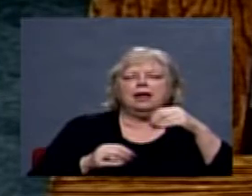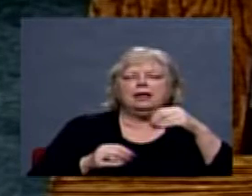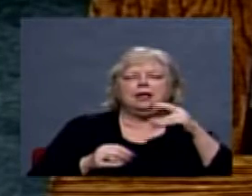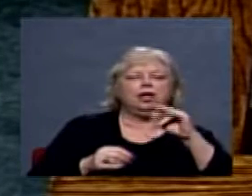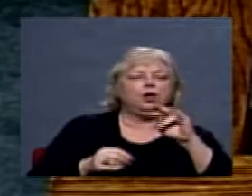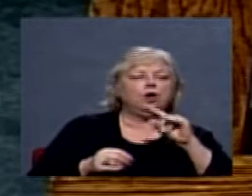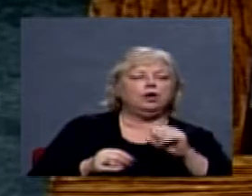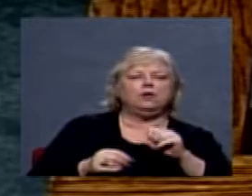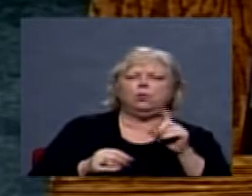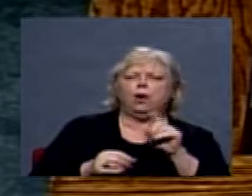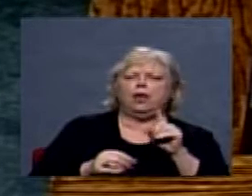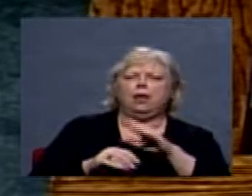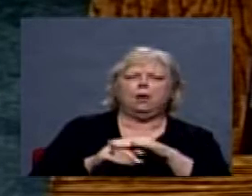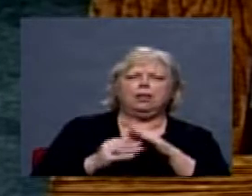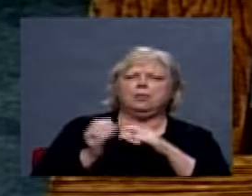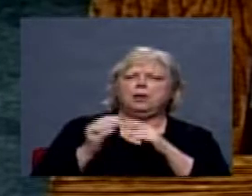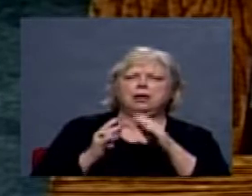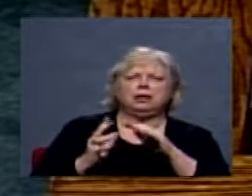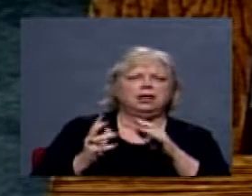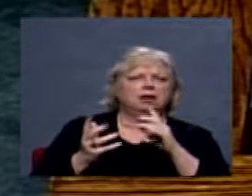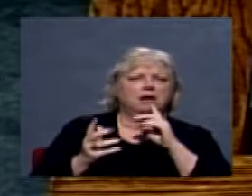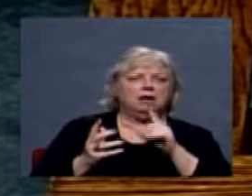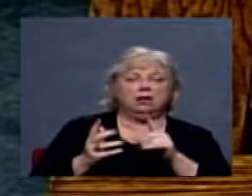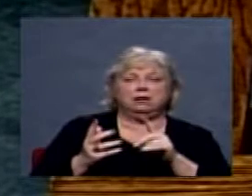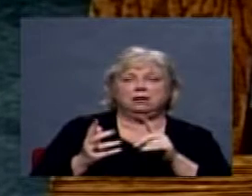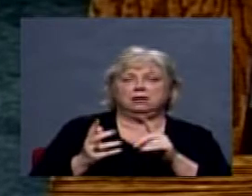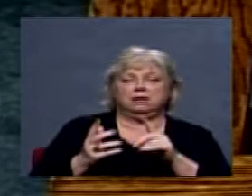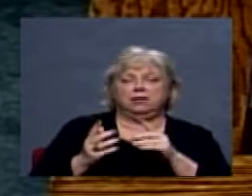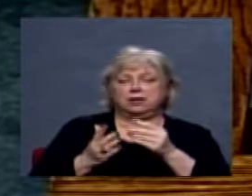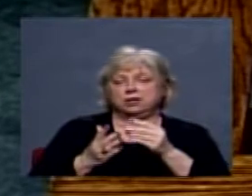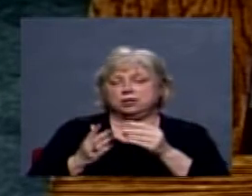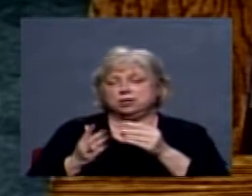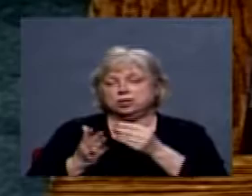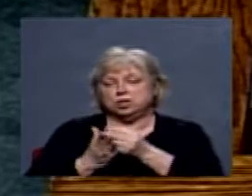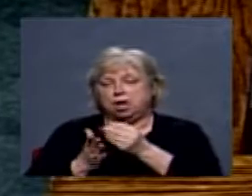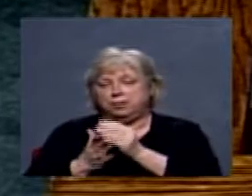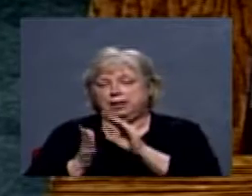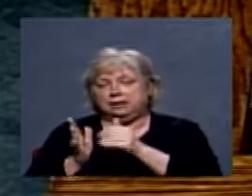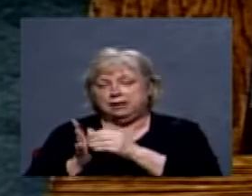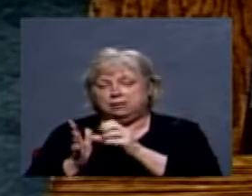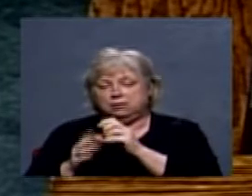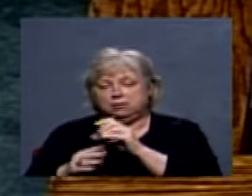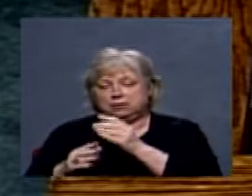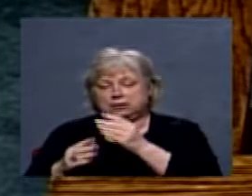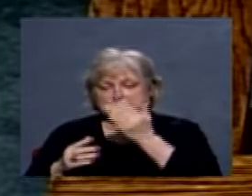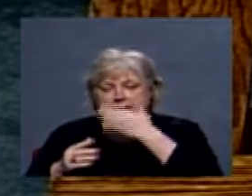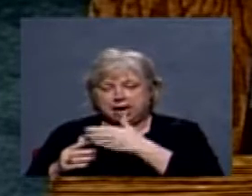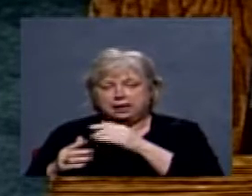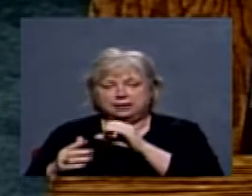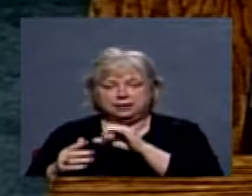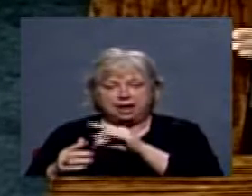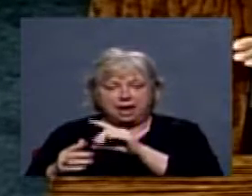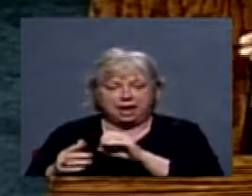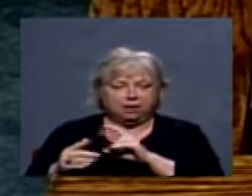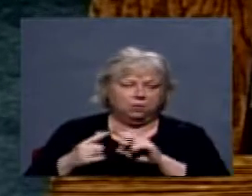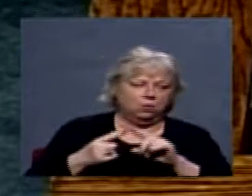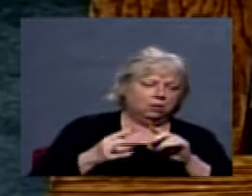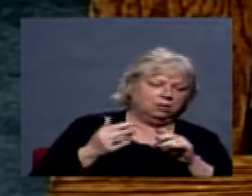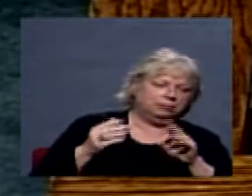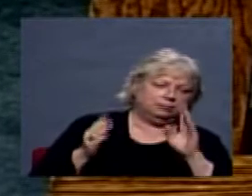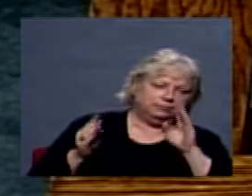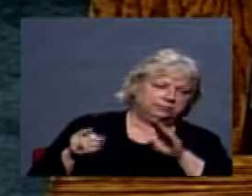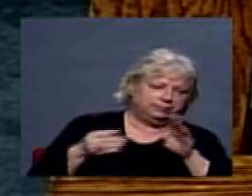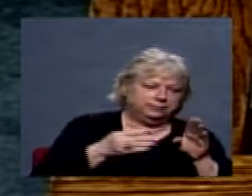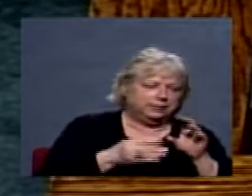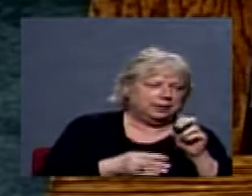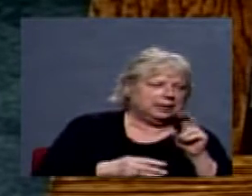on the building. Are they on the shopping center side? Are they on the Sunnymead side?